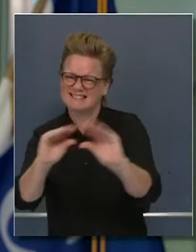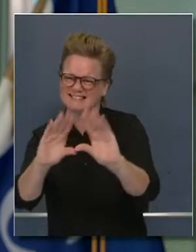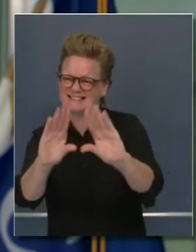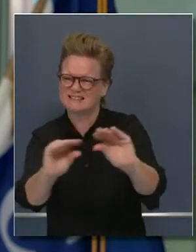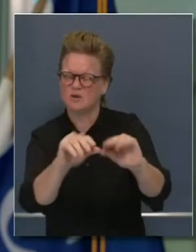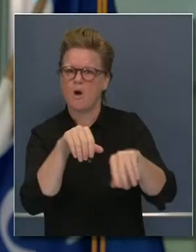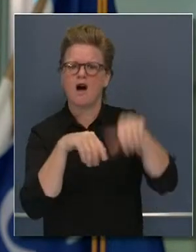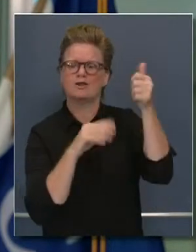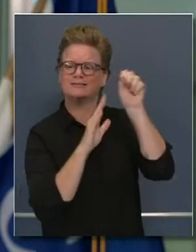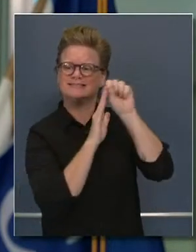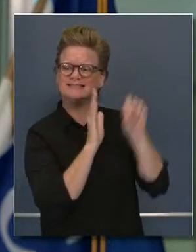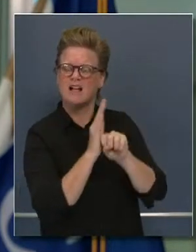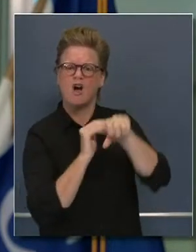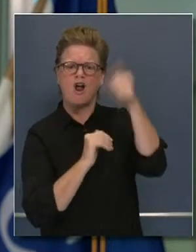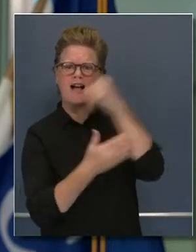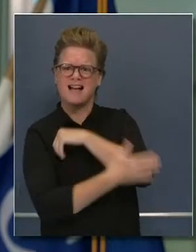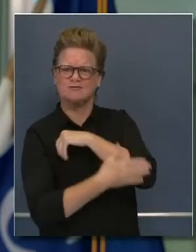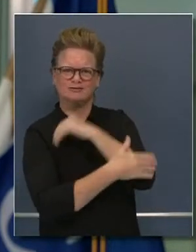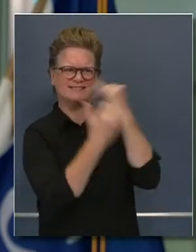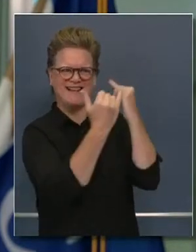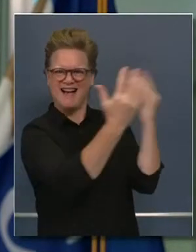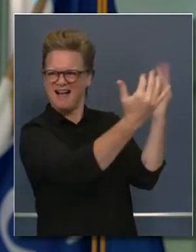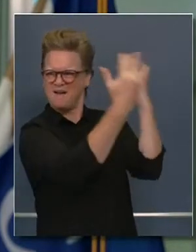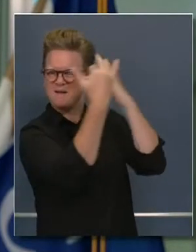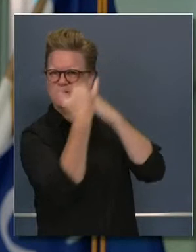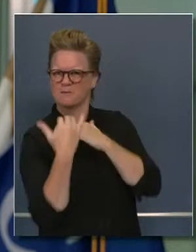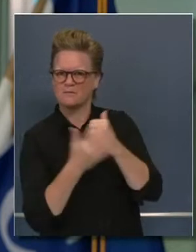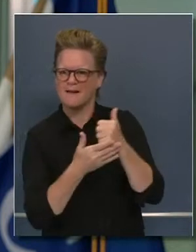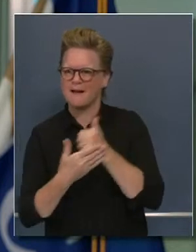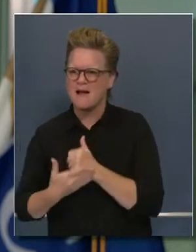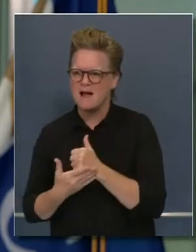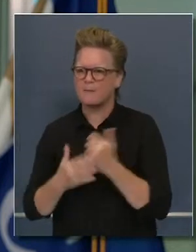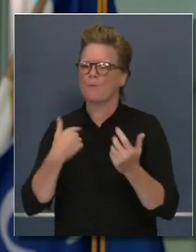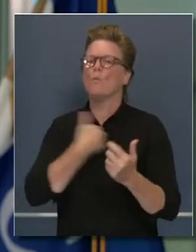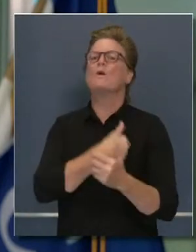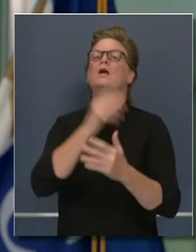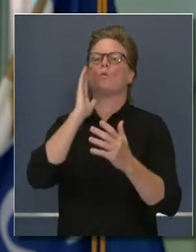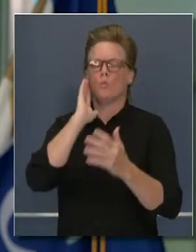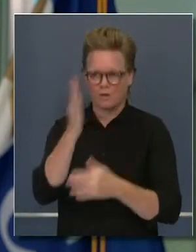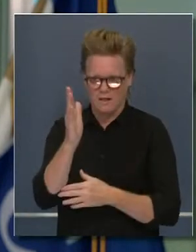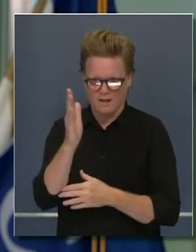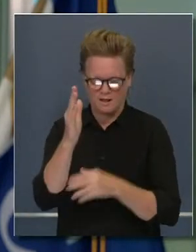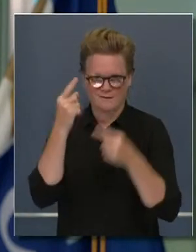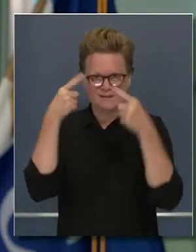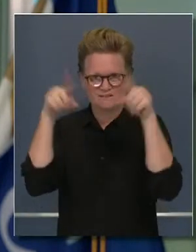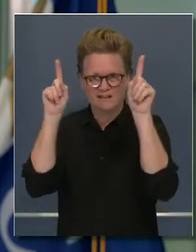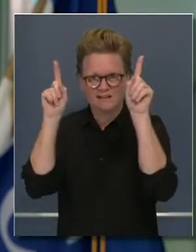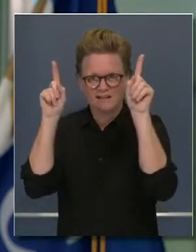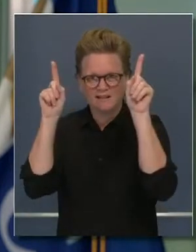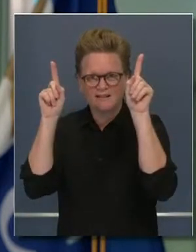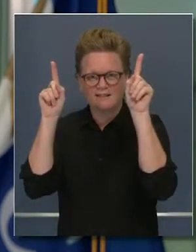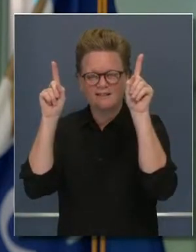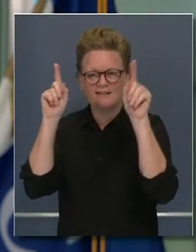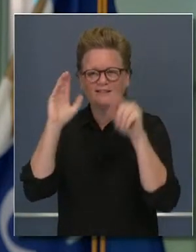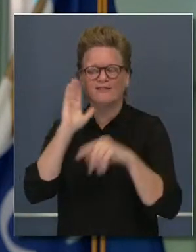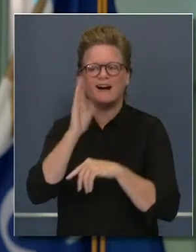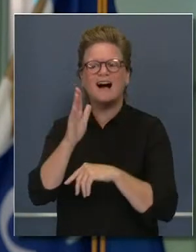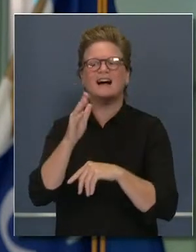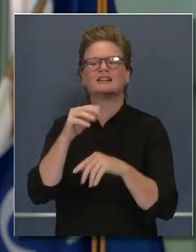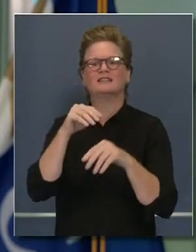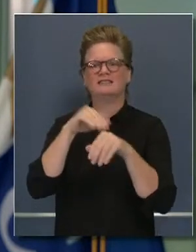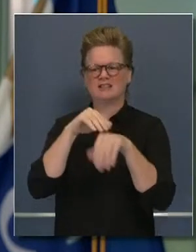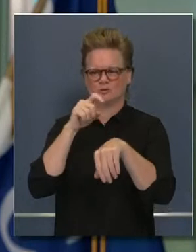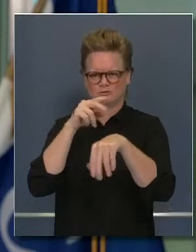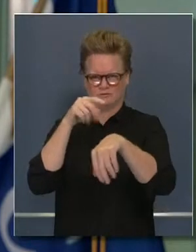other countries that I just exampled. But we will get through this, and we are working in the medium and long term to get to some of the